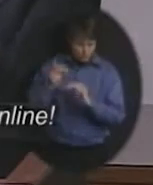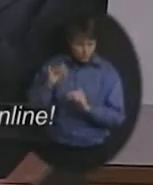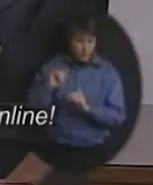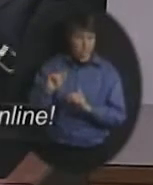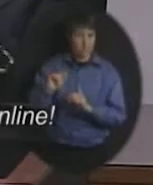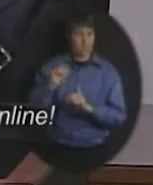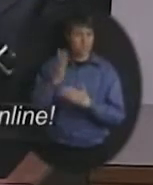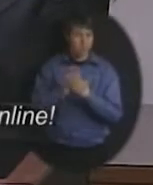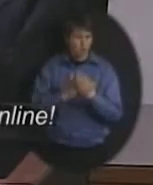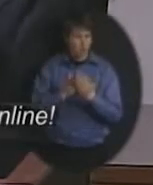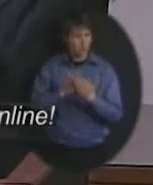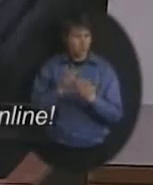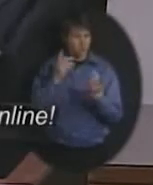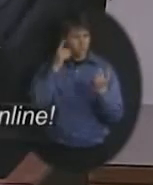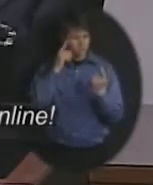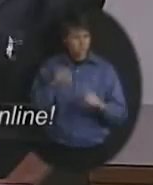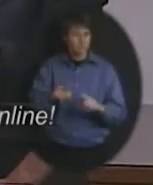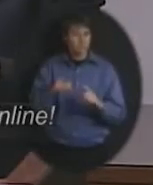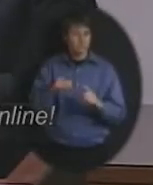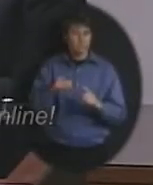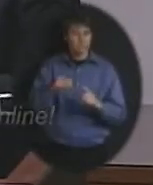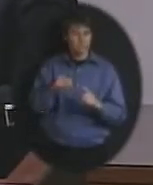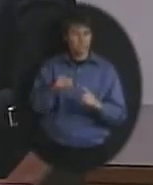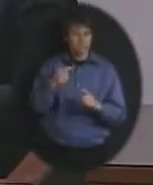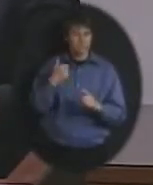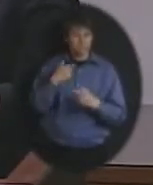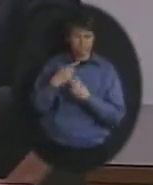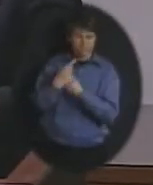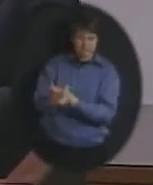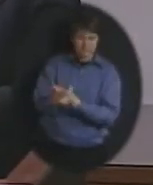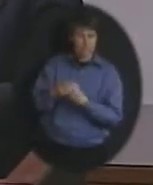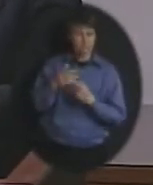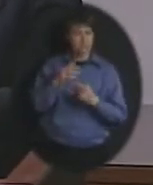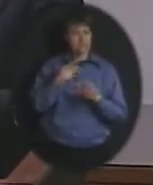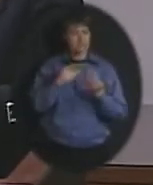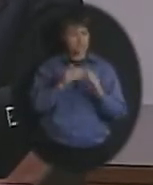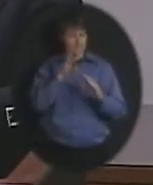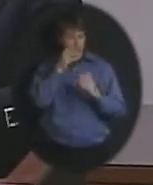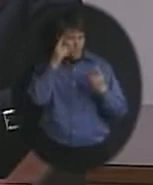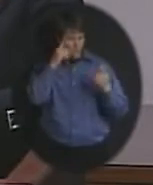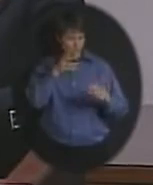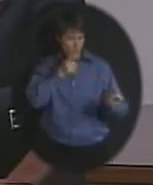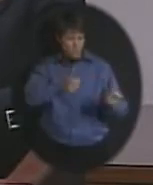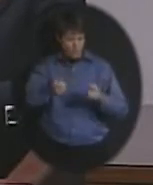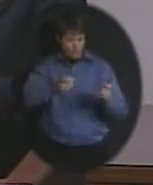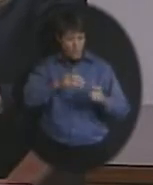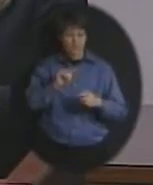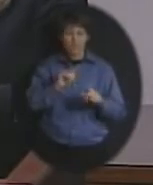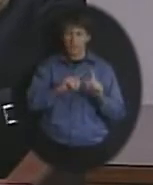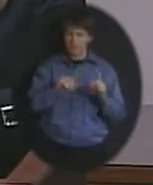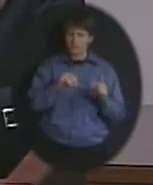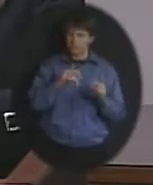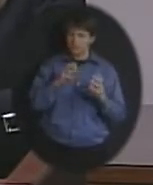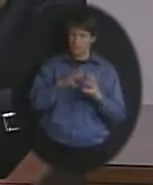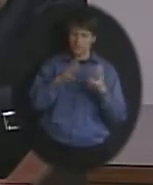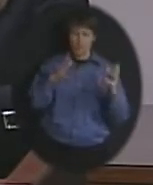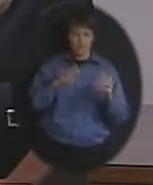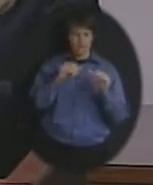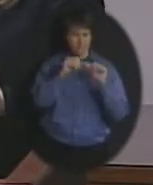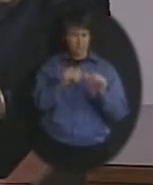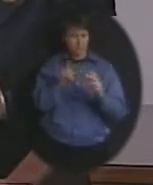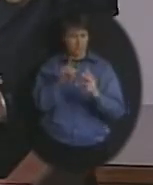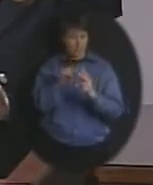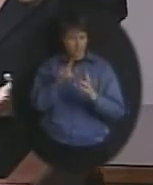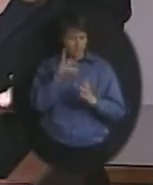this property, and they'll be our leasee, and then the city will agree to operate it. But there's lots of those continuing partnerships